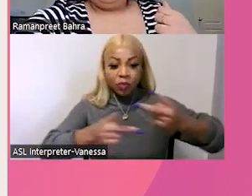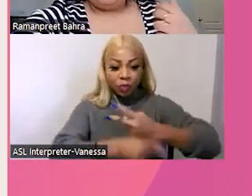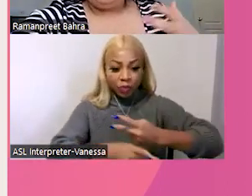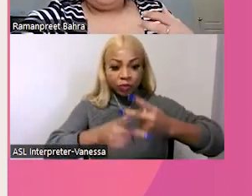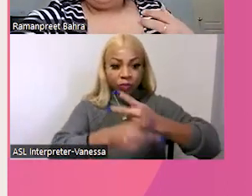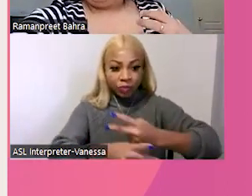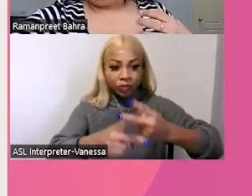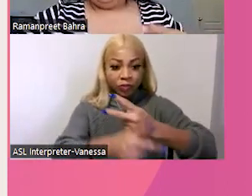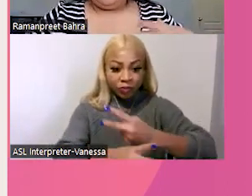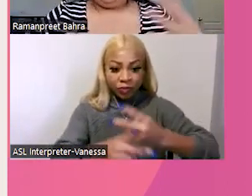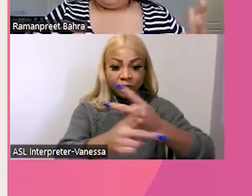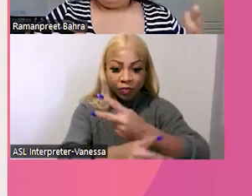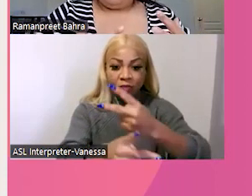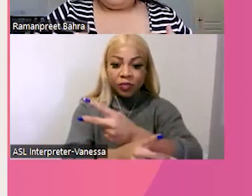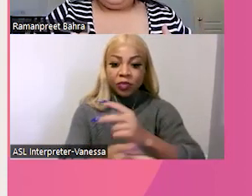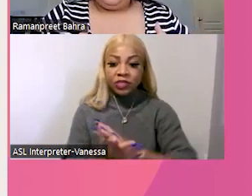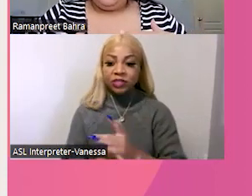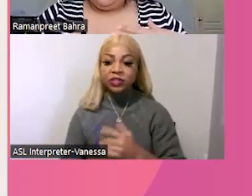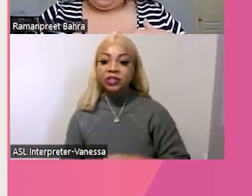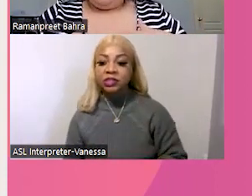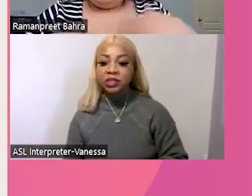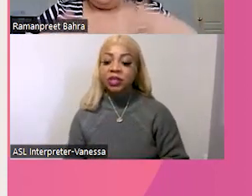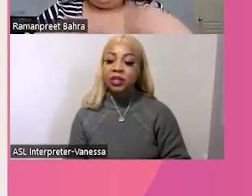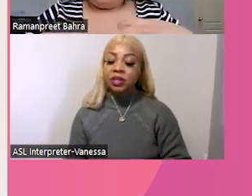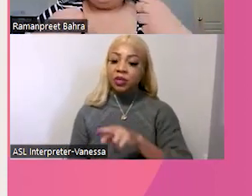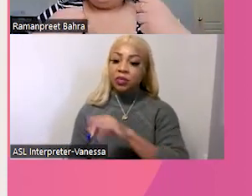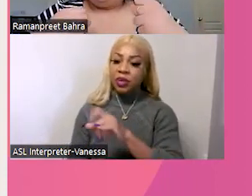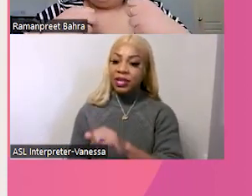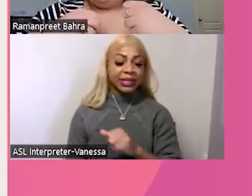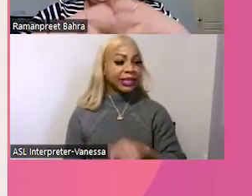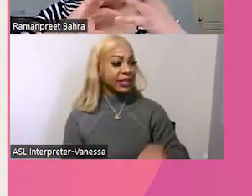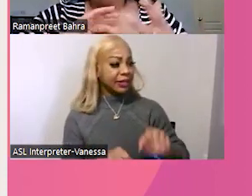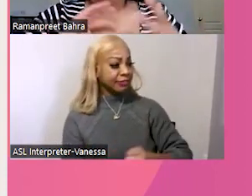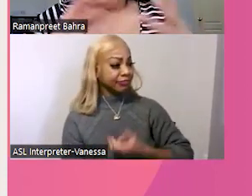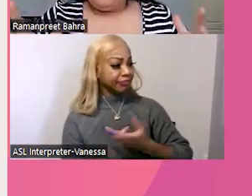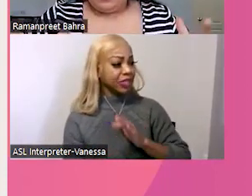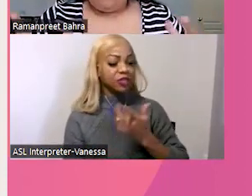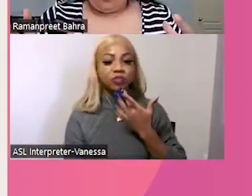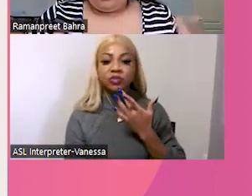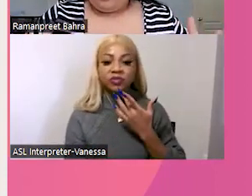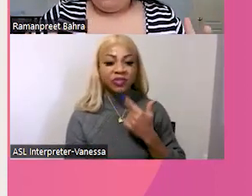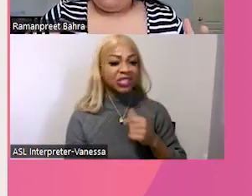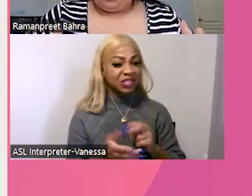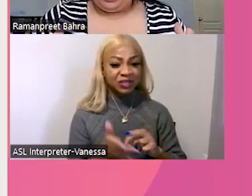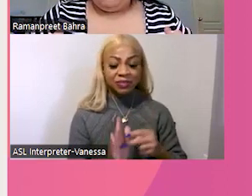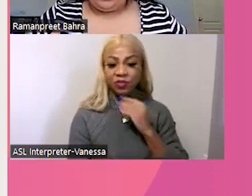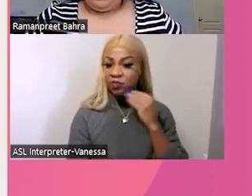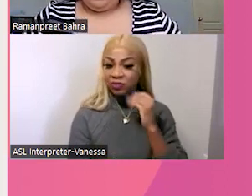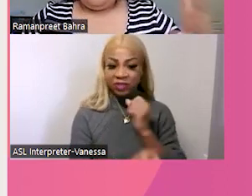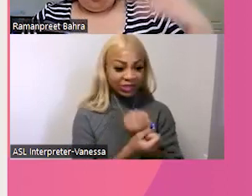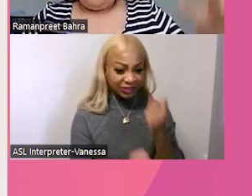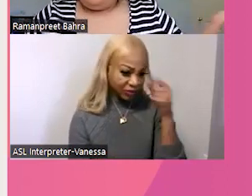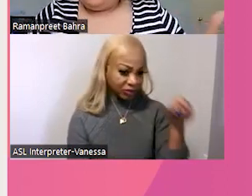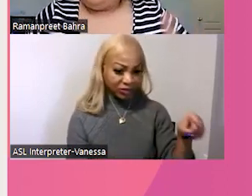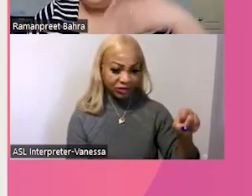and expressions of desirability expressed by Riley, comes to really create this unsafe home environment for her.